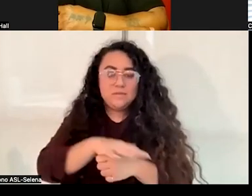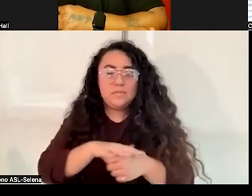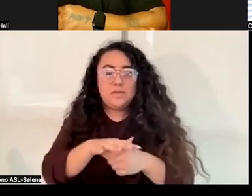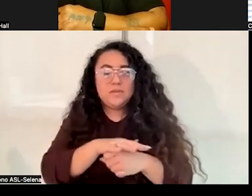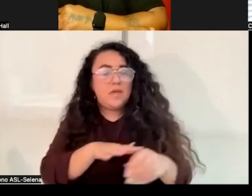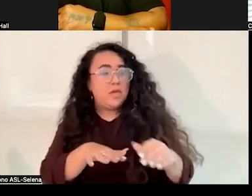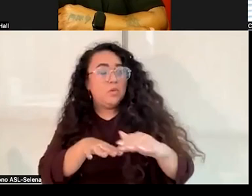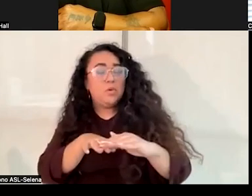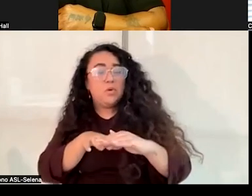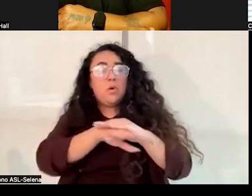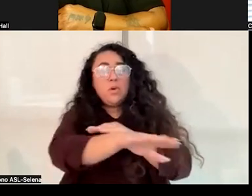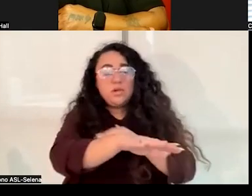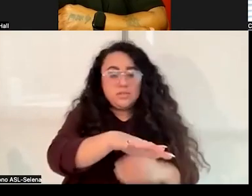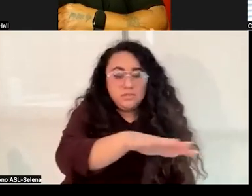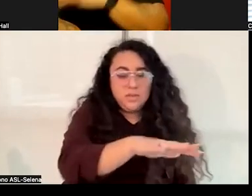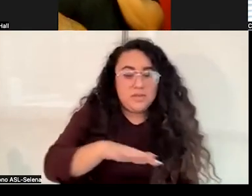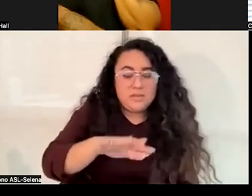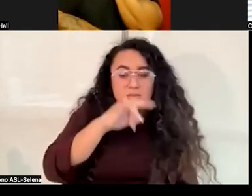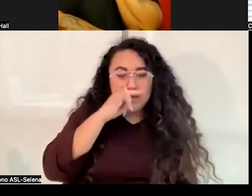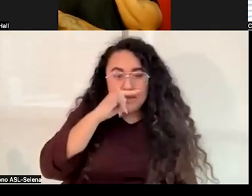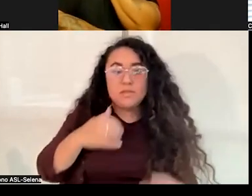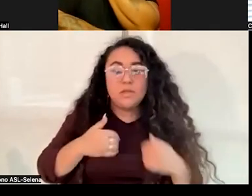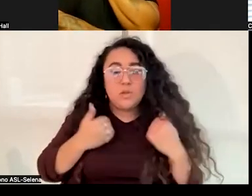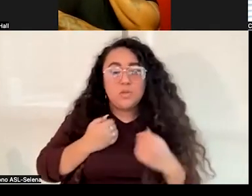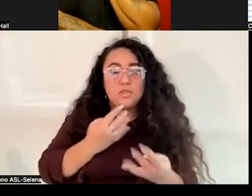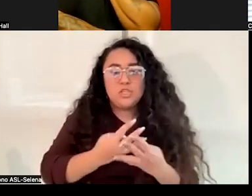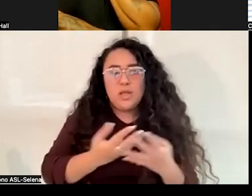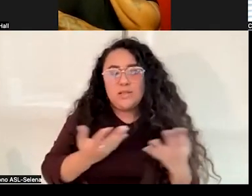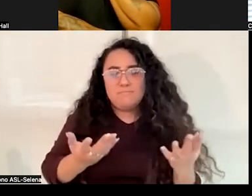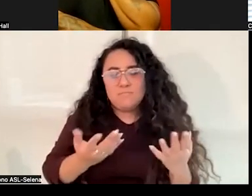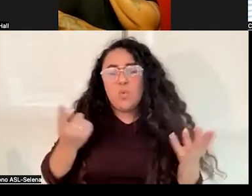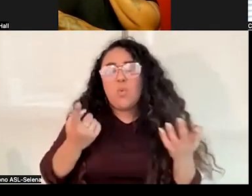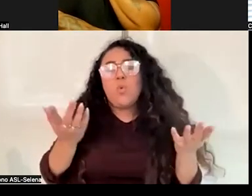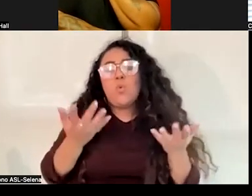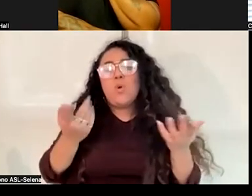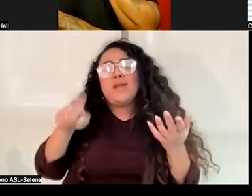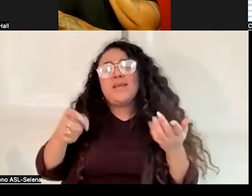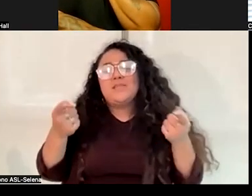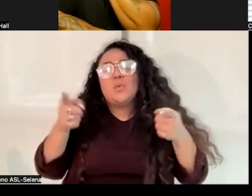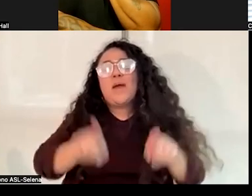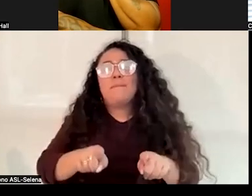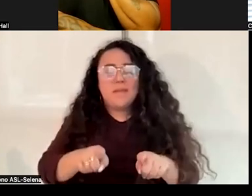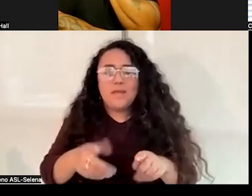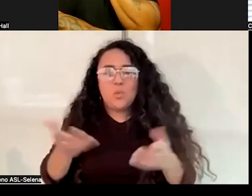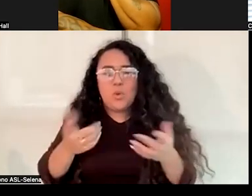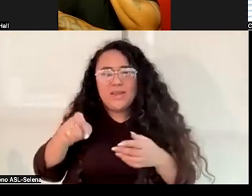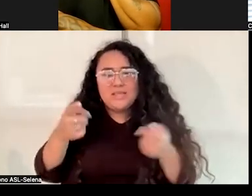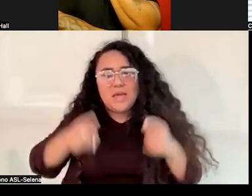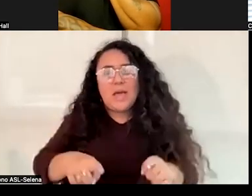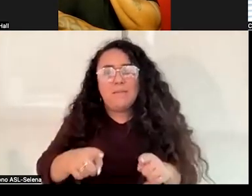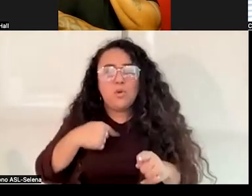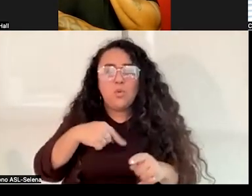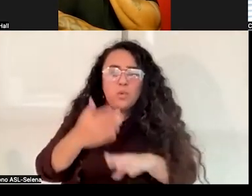a space where these kids are in juvenile facilities. What needs to happen? What do we need to be working on to